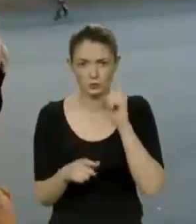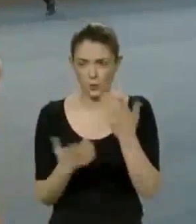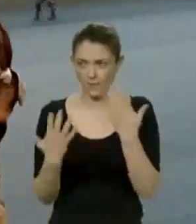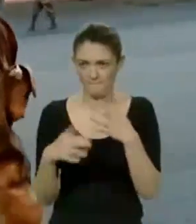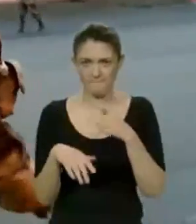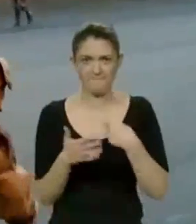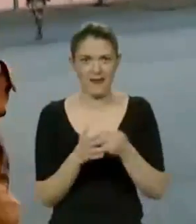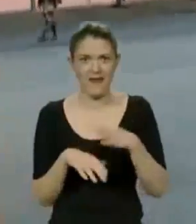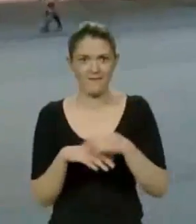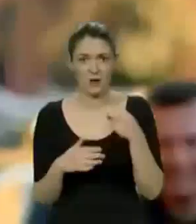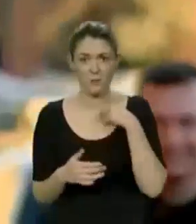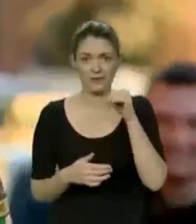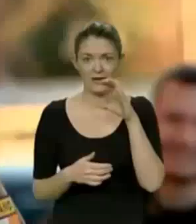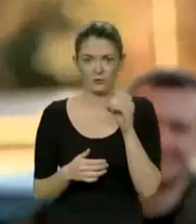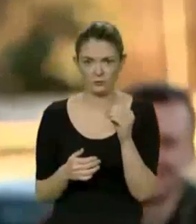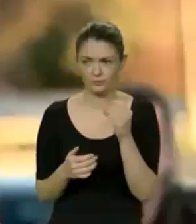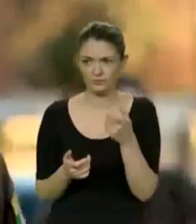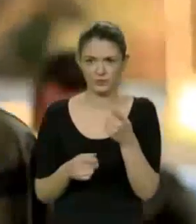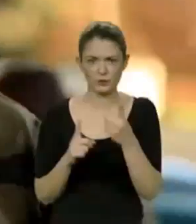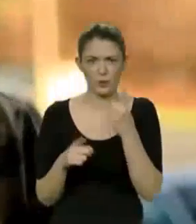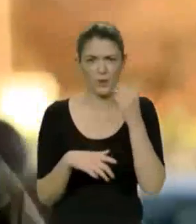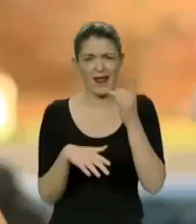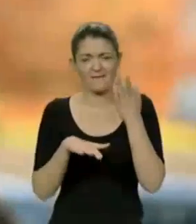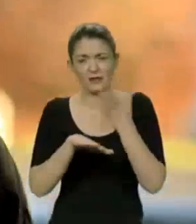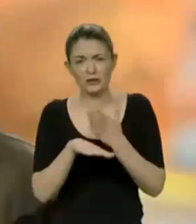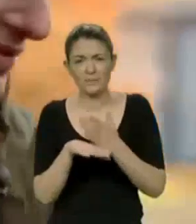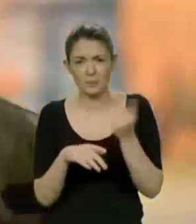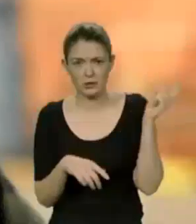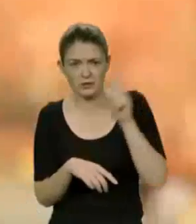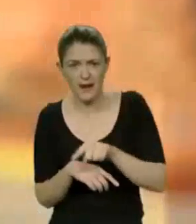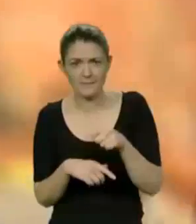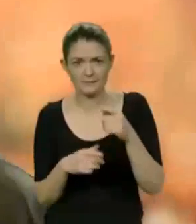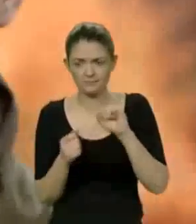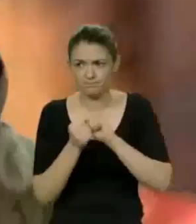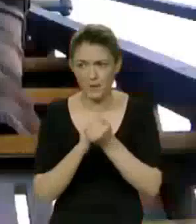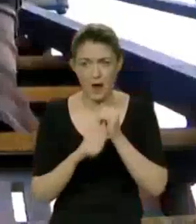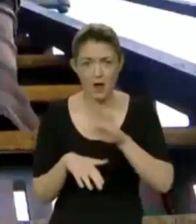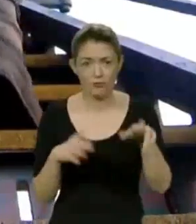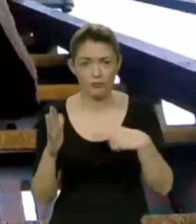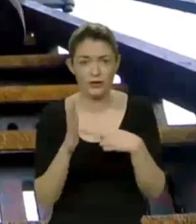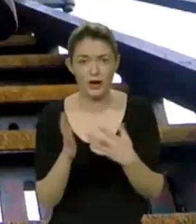our NCOs, like they're doing one hell of a job like that. We're actually coming out with all these breaking records.